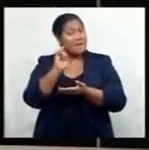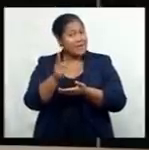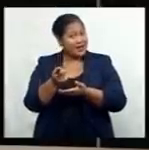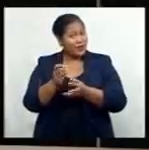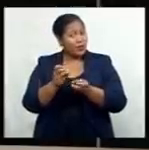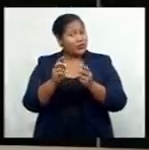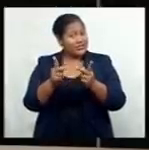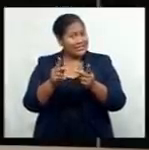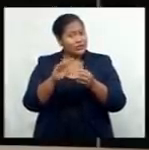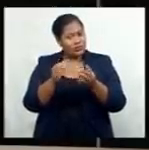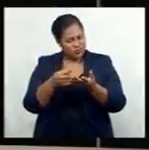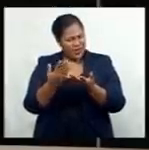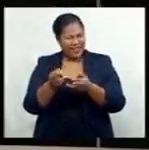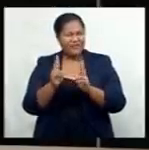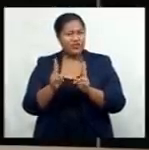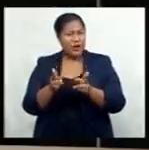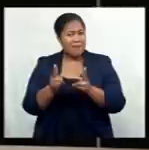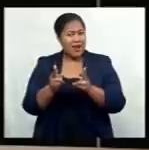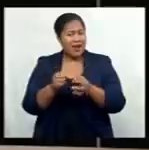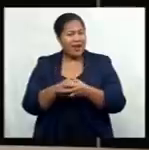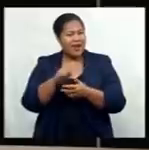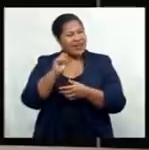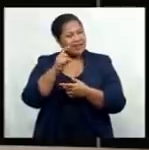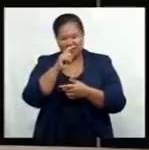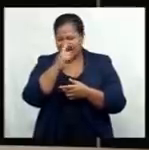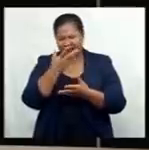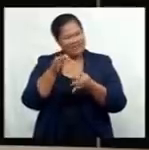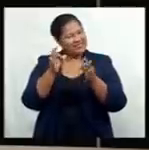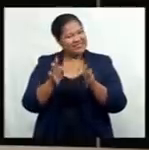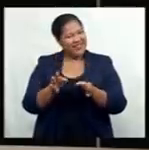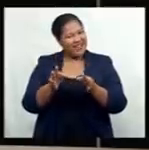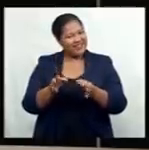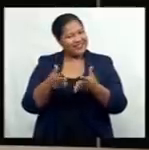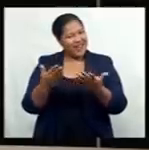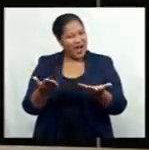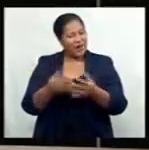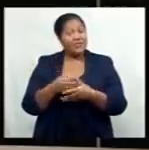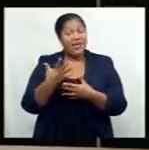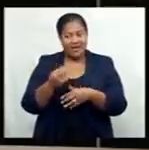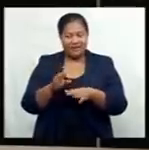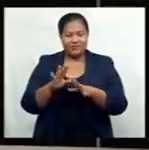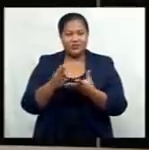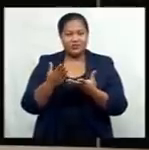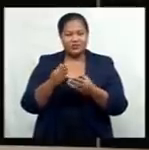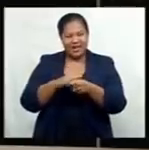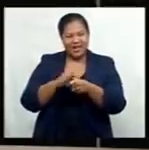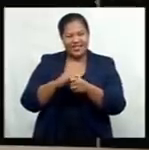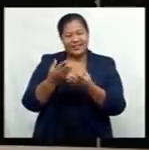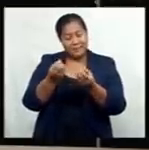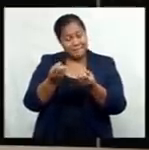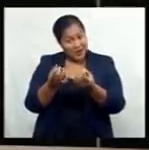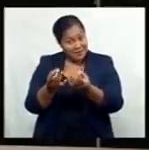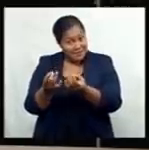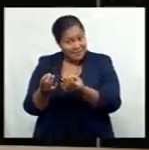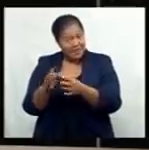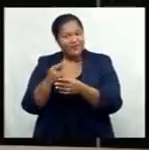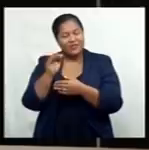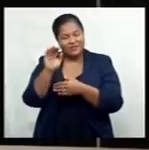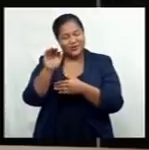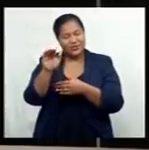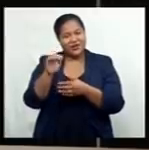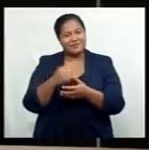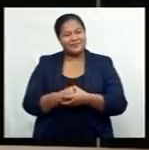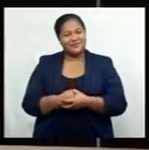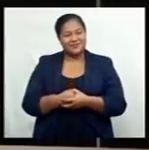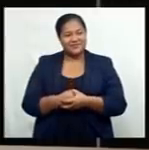some form of normalcy cannot be determined, they have made the necessary preparations for the future.